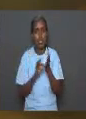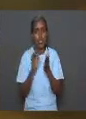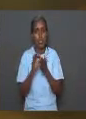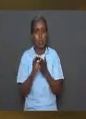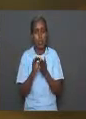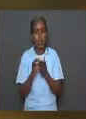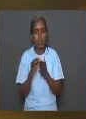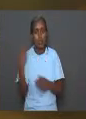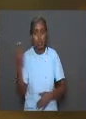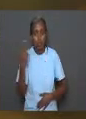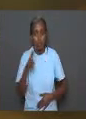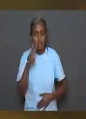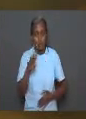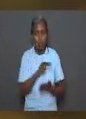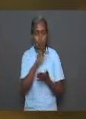middle values.